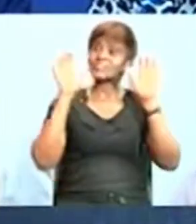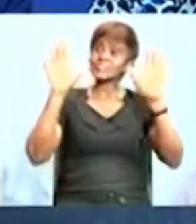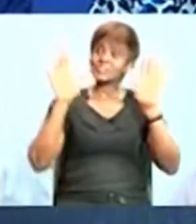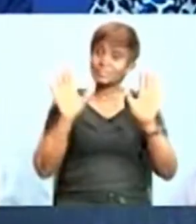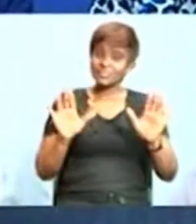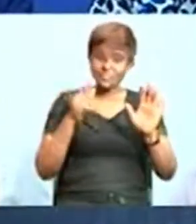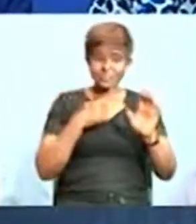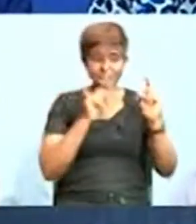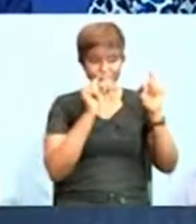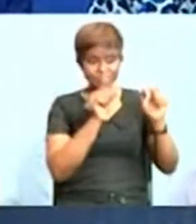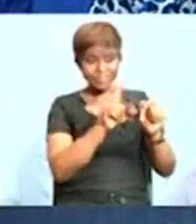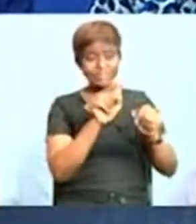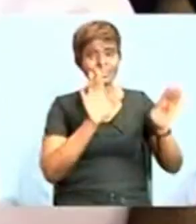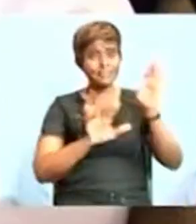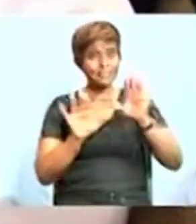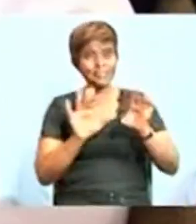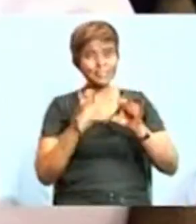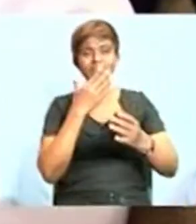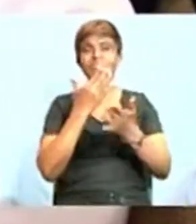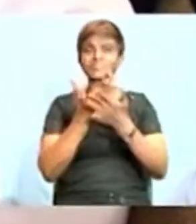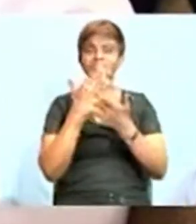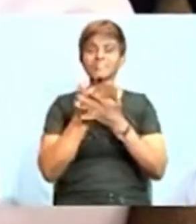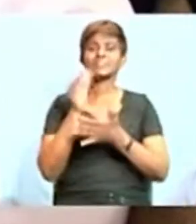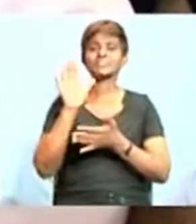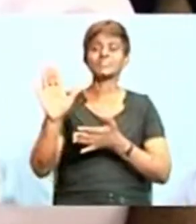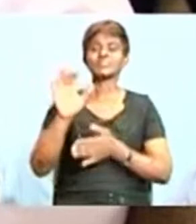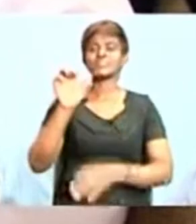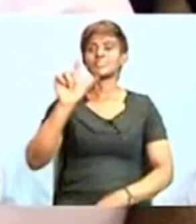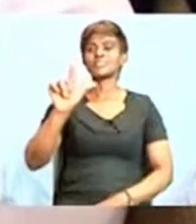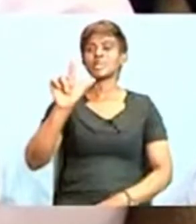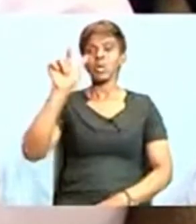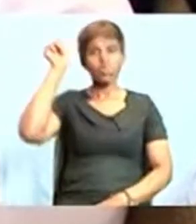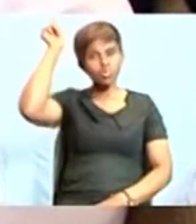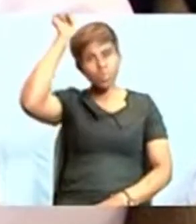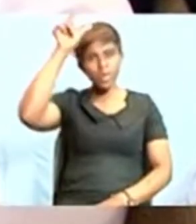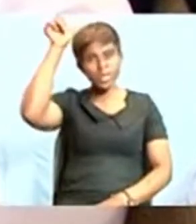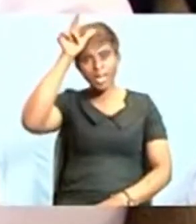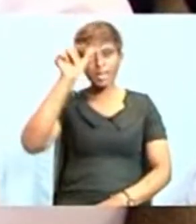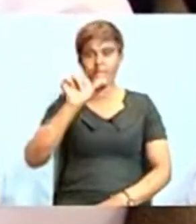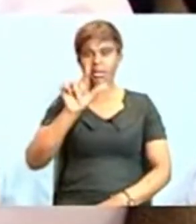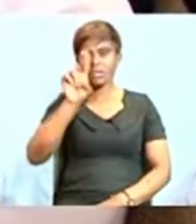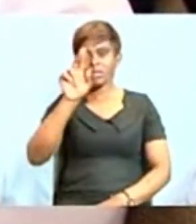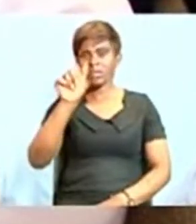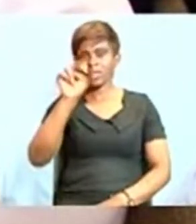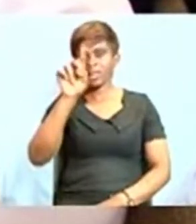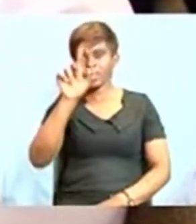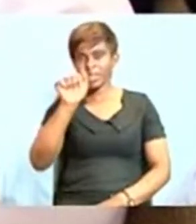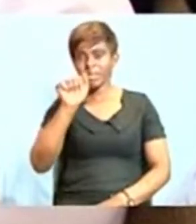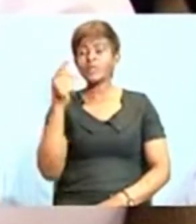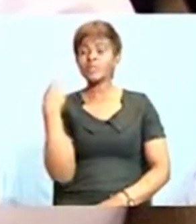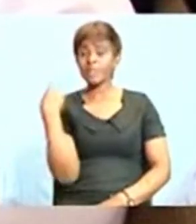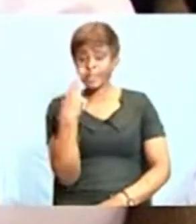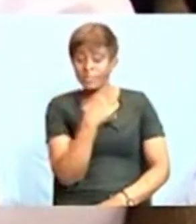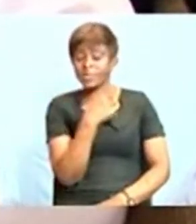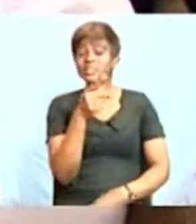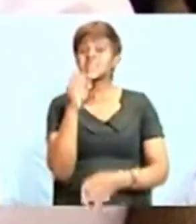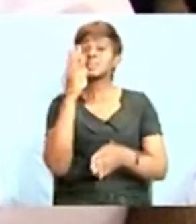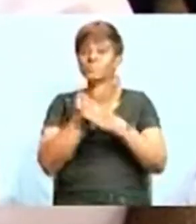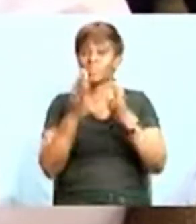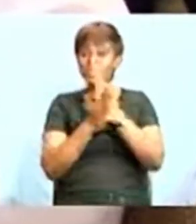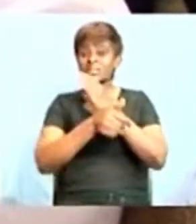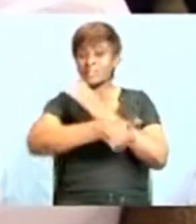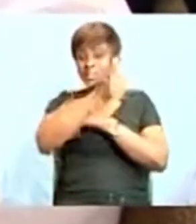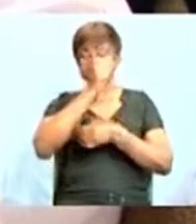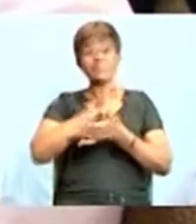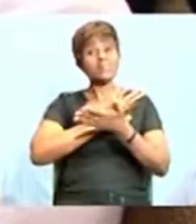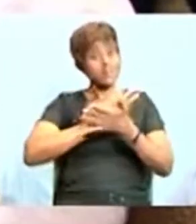I got to Angola, it was something else, Rwanda. The parliament building itself, it was sparkling clean. And in